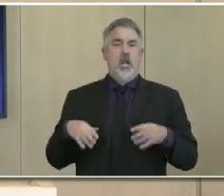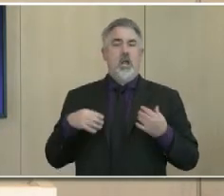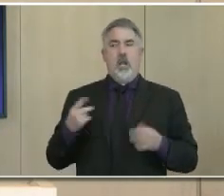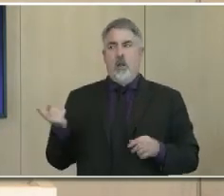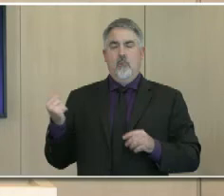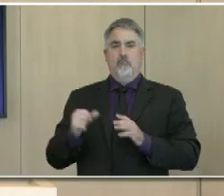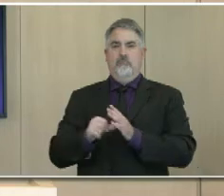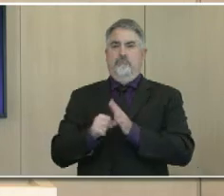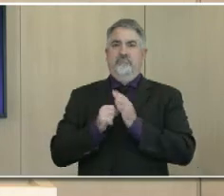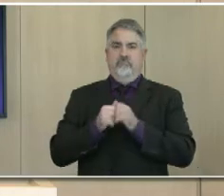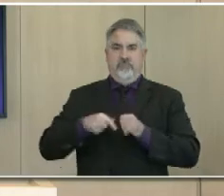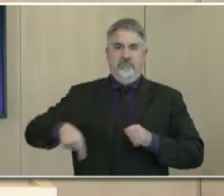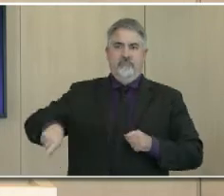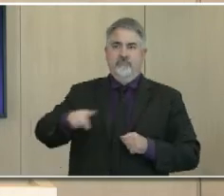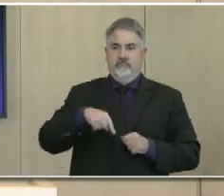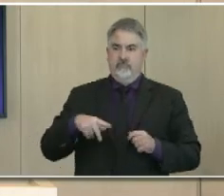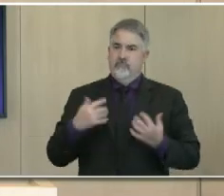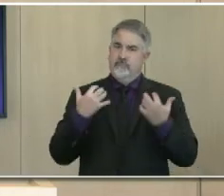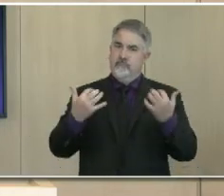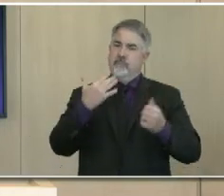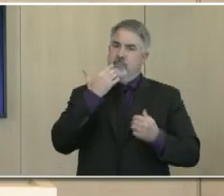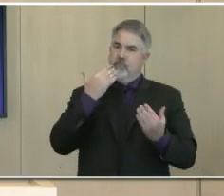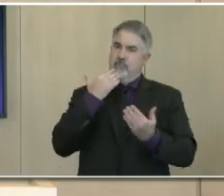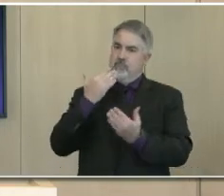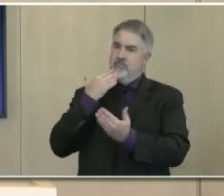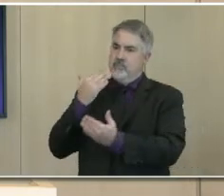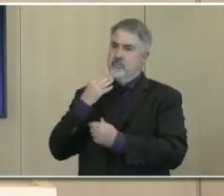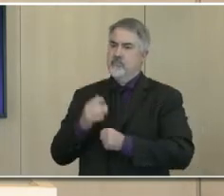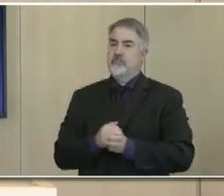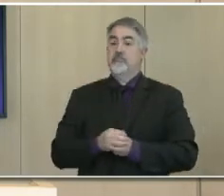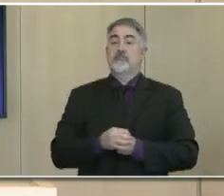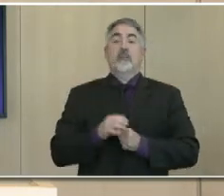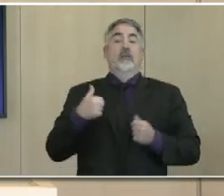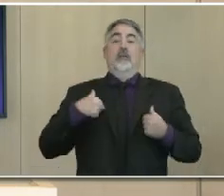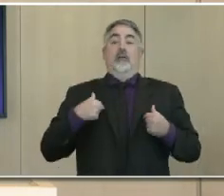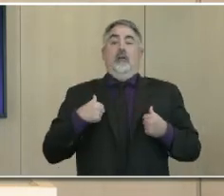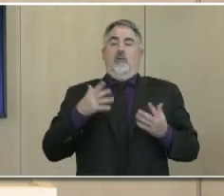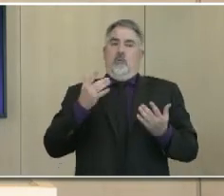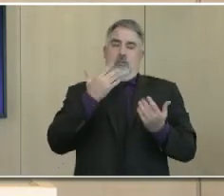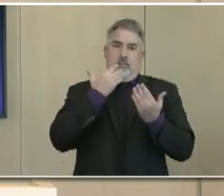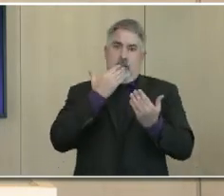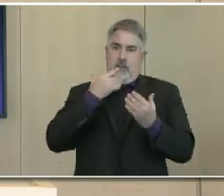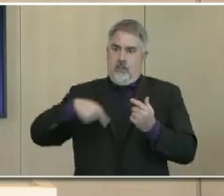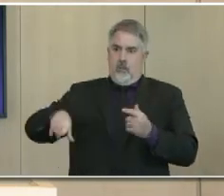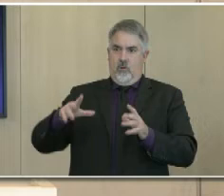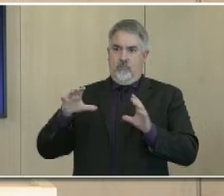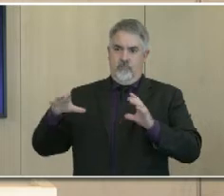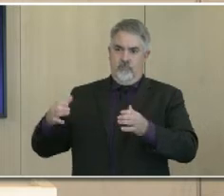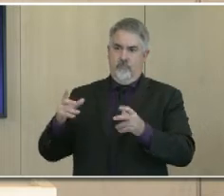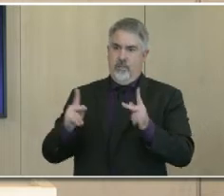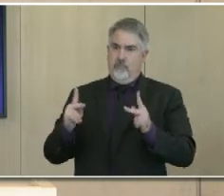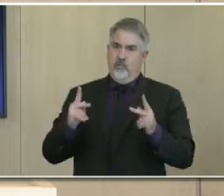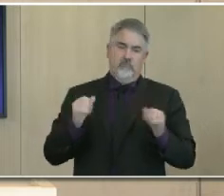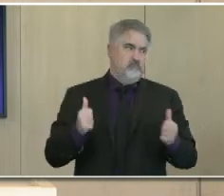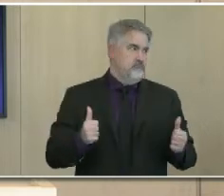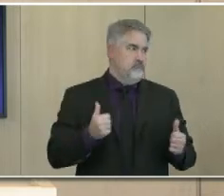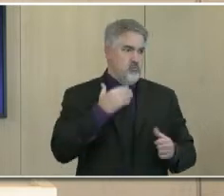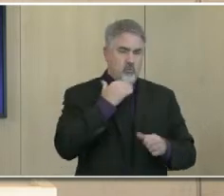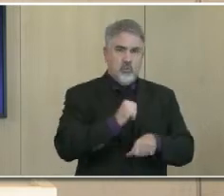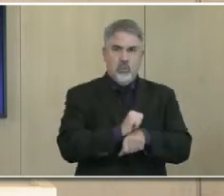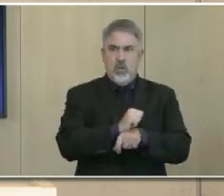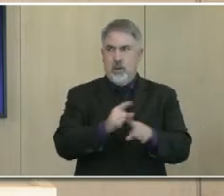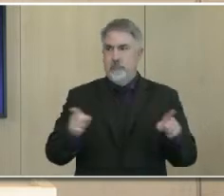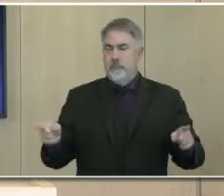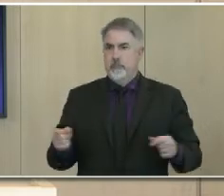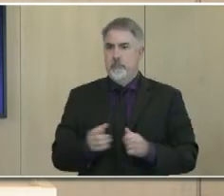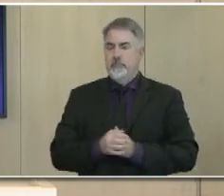public. And I couldn't be more pleased to be a part of this team. And I'm incredibly grateful for each and every one of them and the